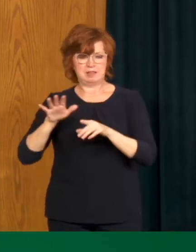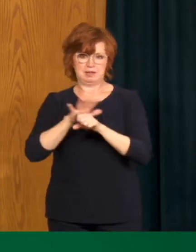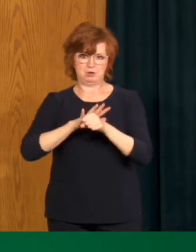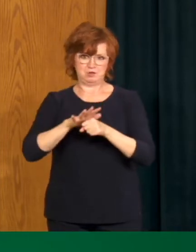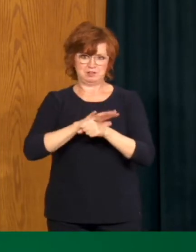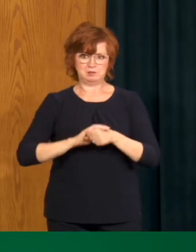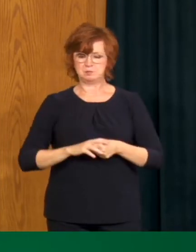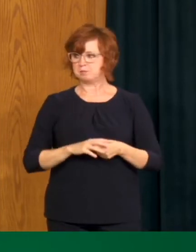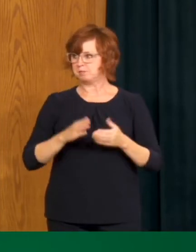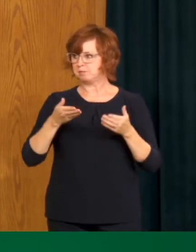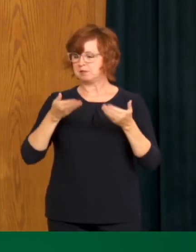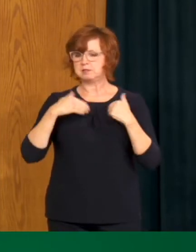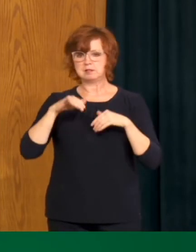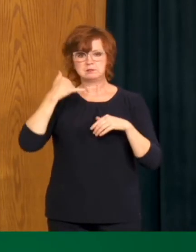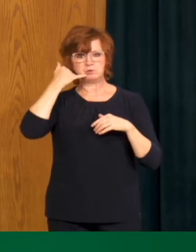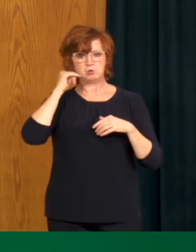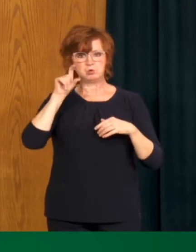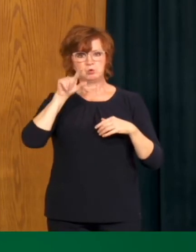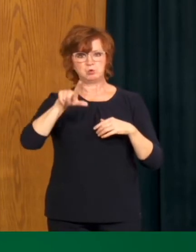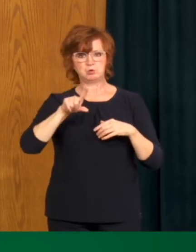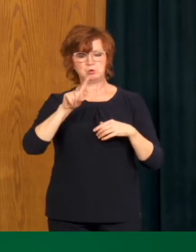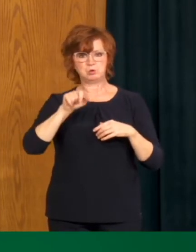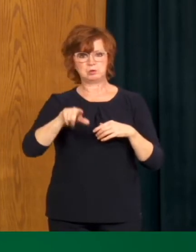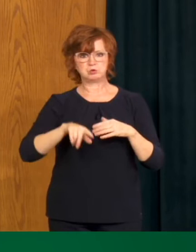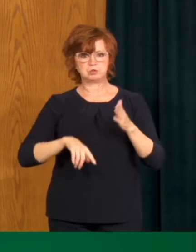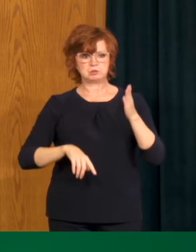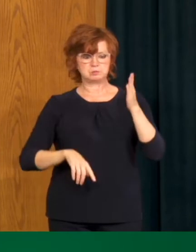We'll take our next question on the line.